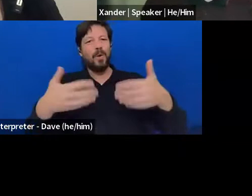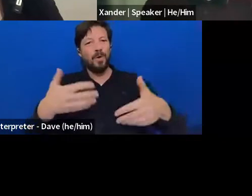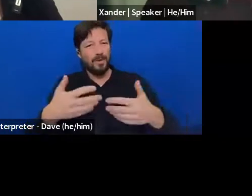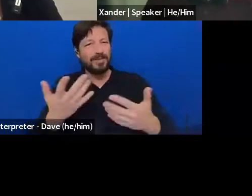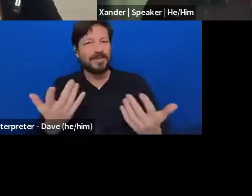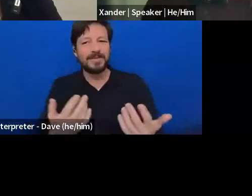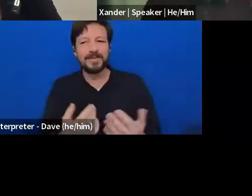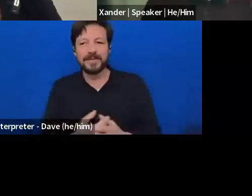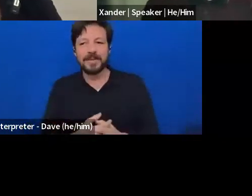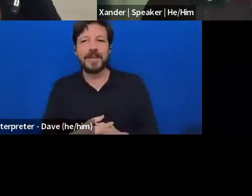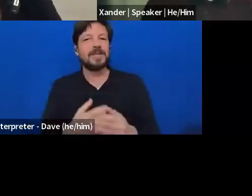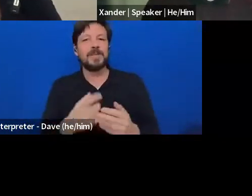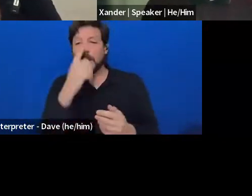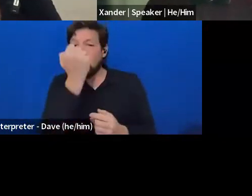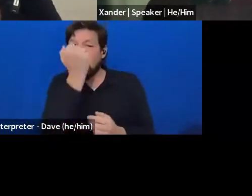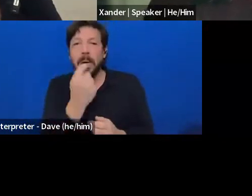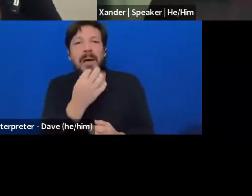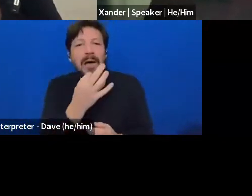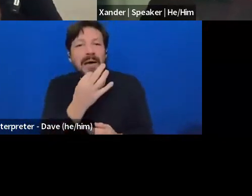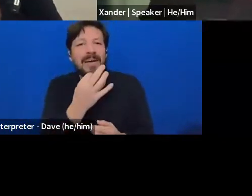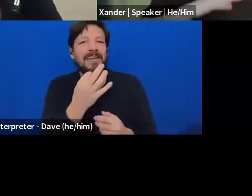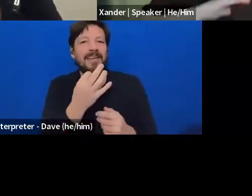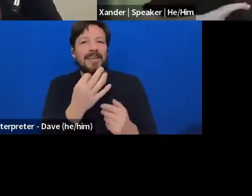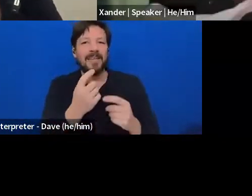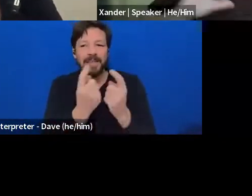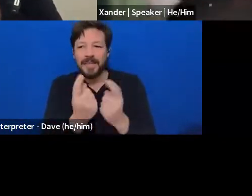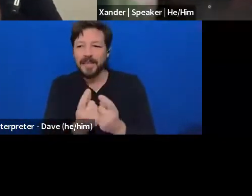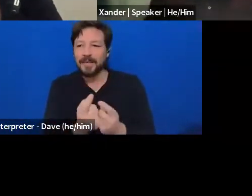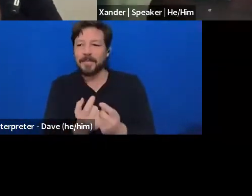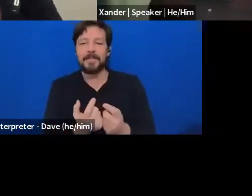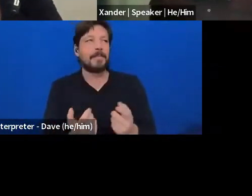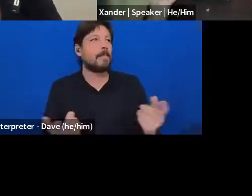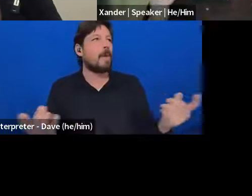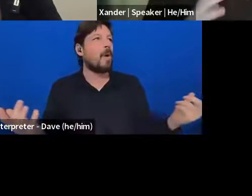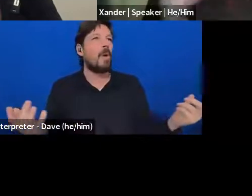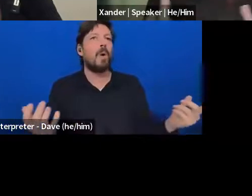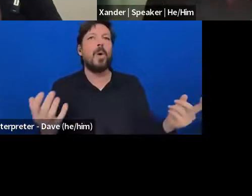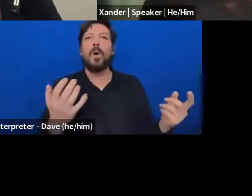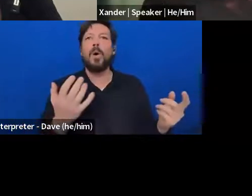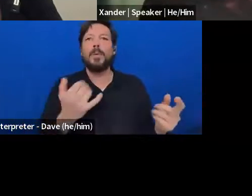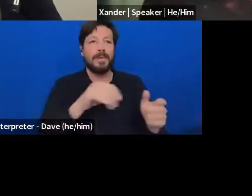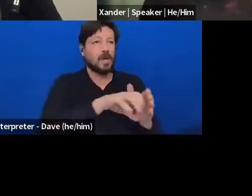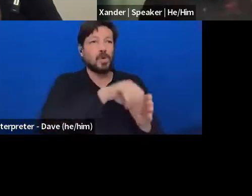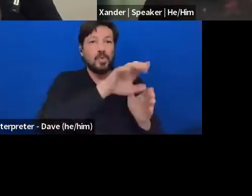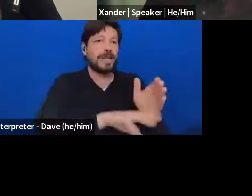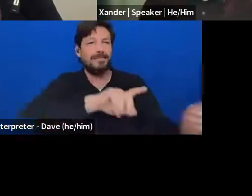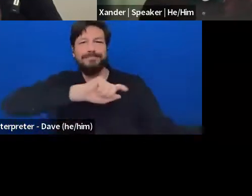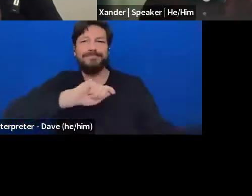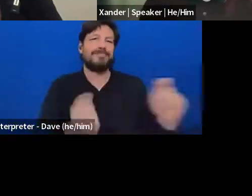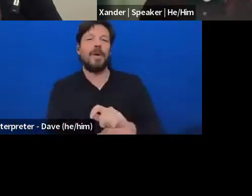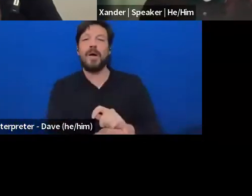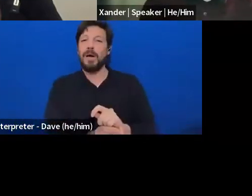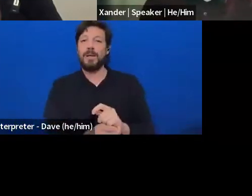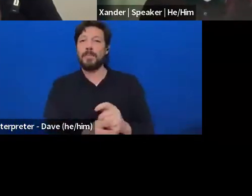It can be something as little as that, or it can be trying to redesign a whole curriculum. Either way, it can be quite